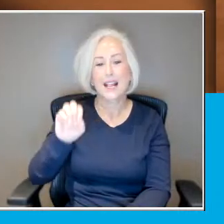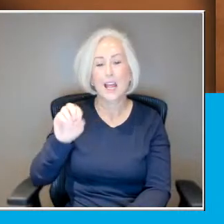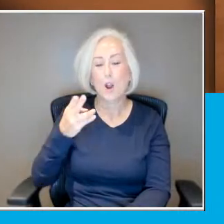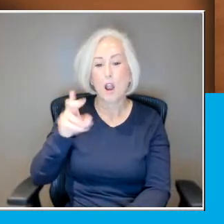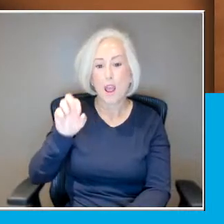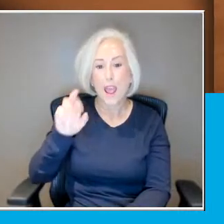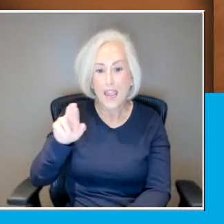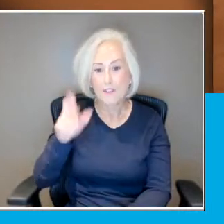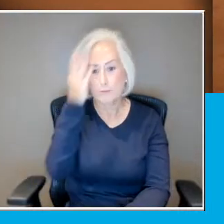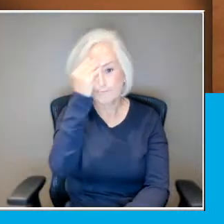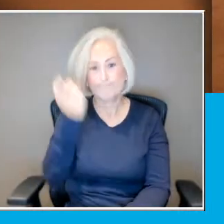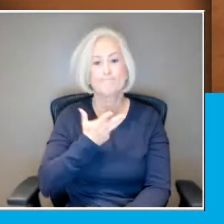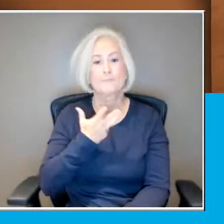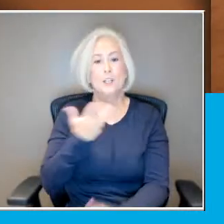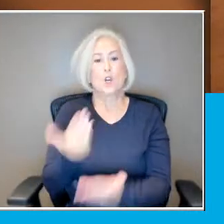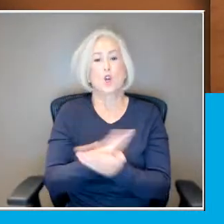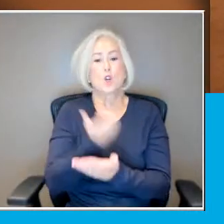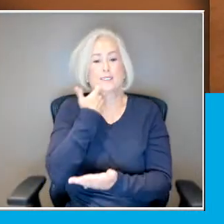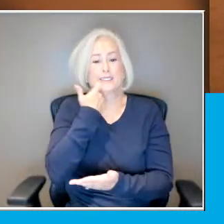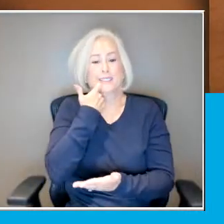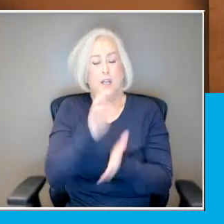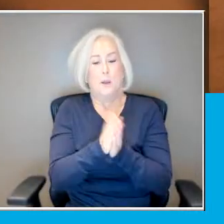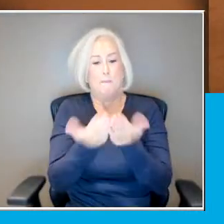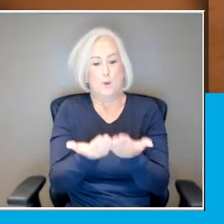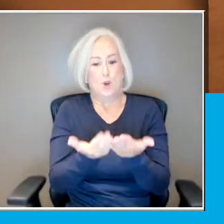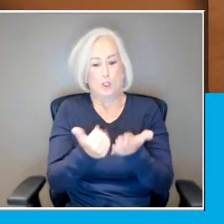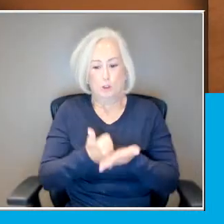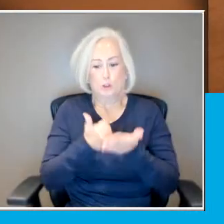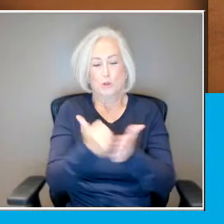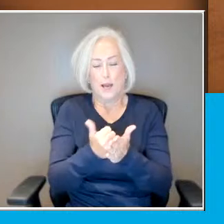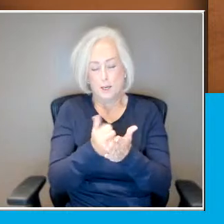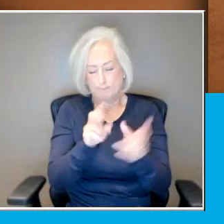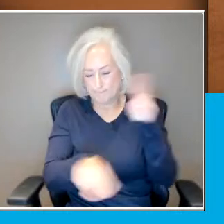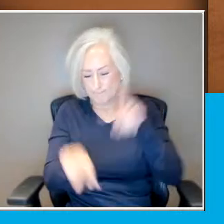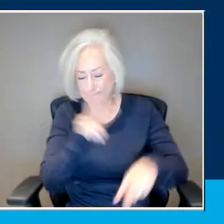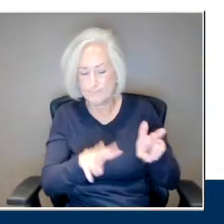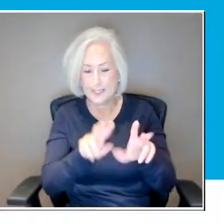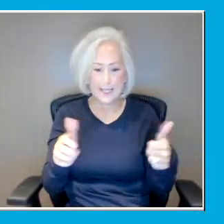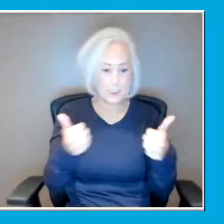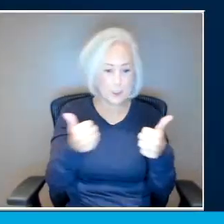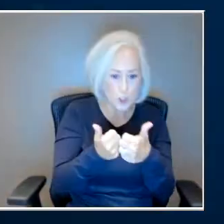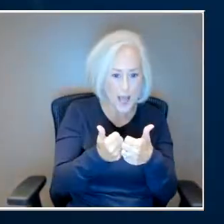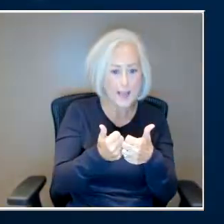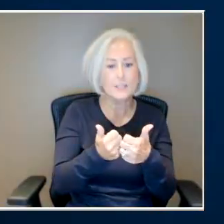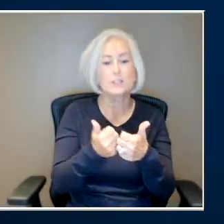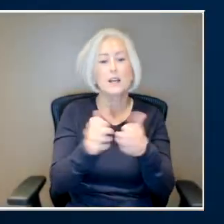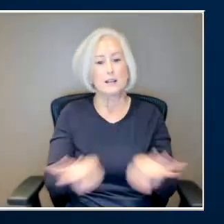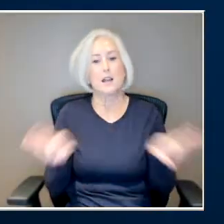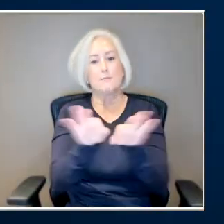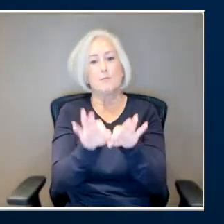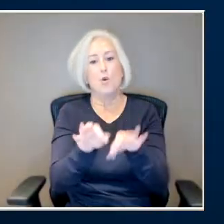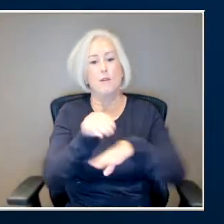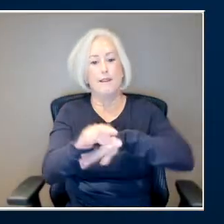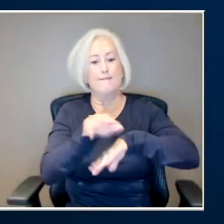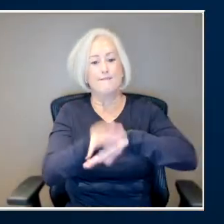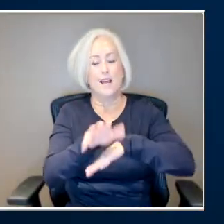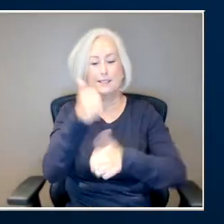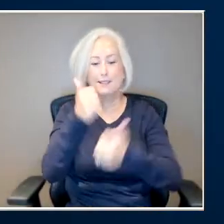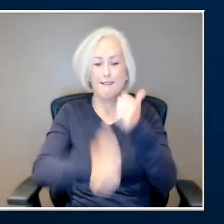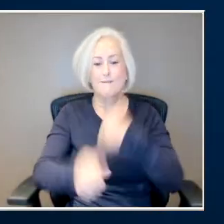joins expert physicians to unpack the challenges, triumphs, and critical health advice every woman needs. Monday at